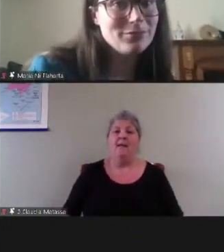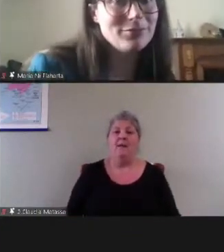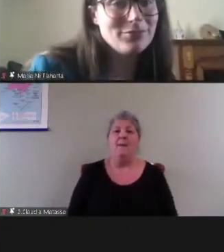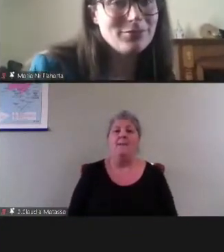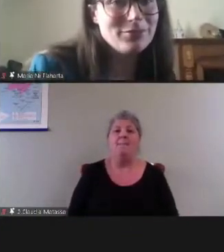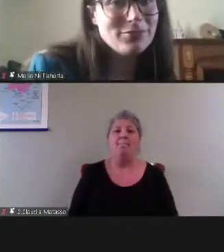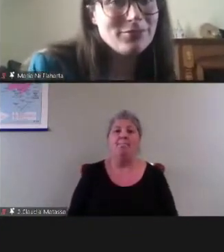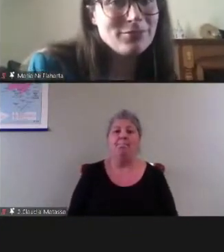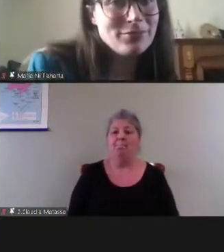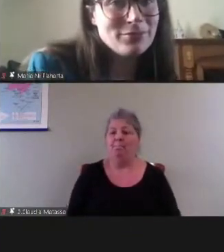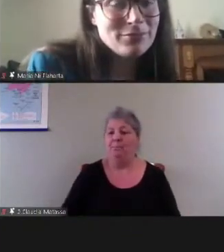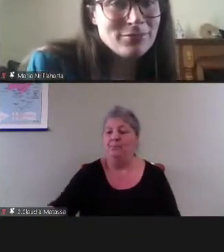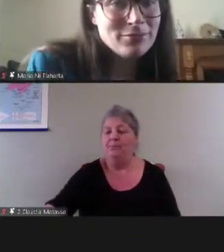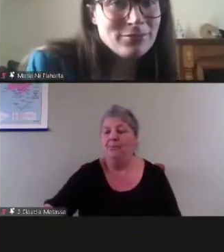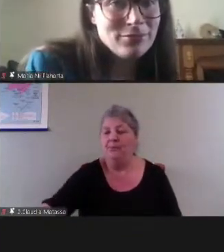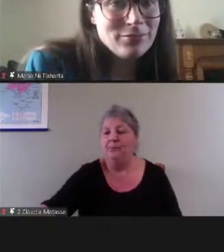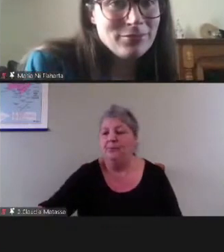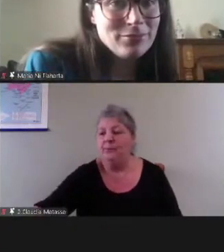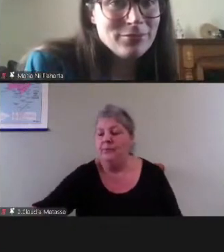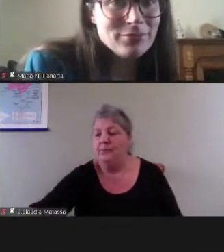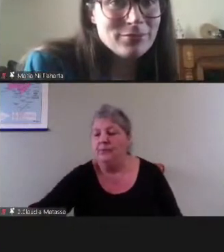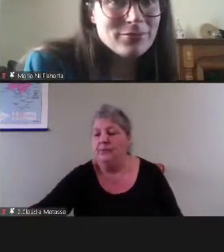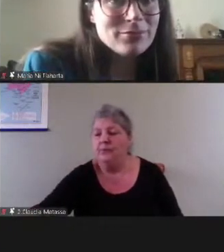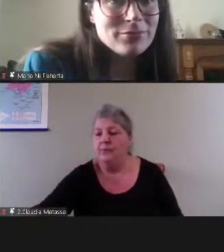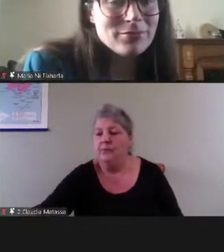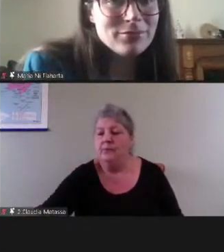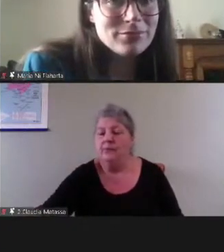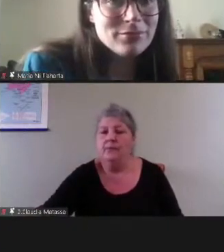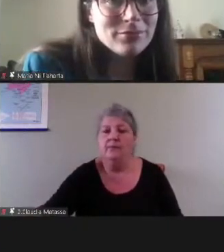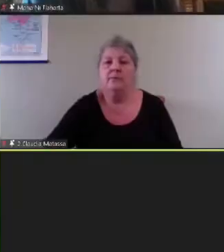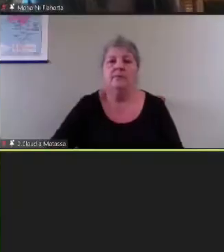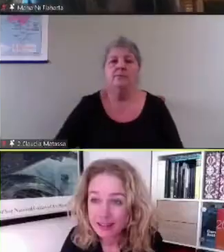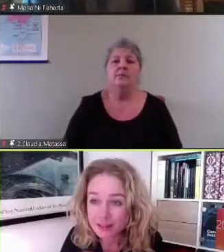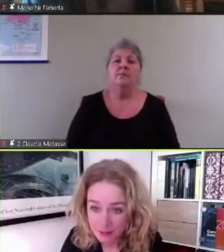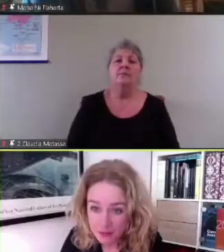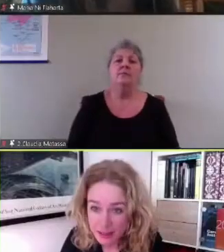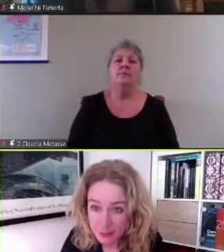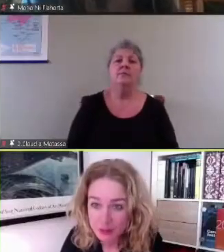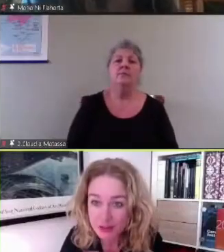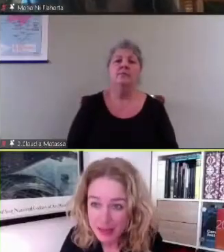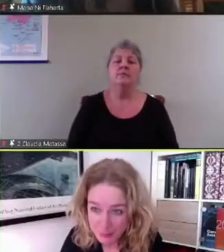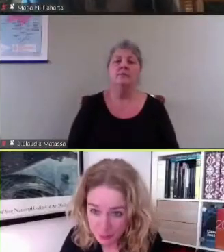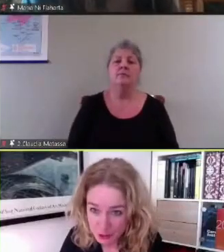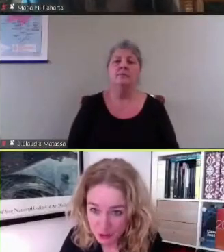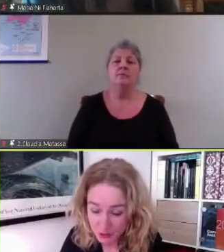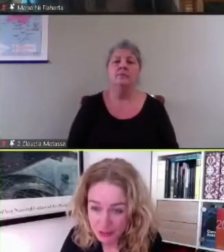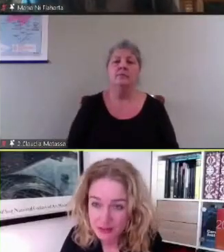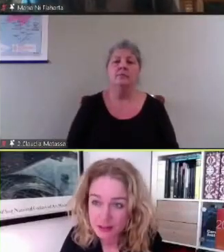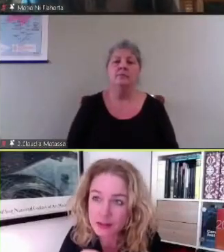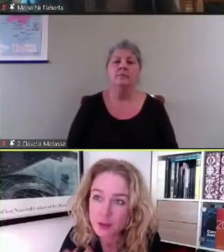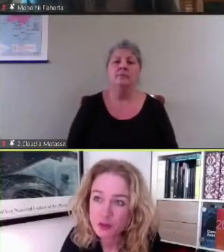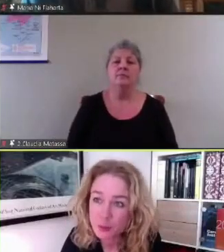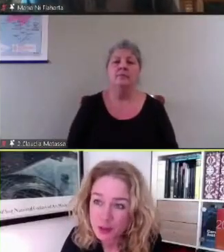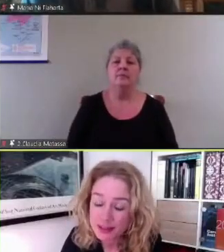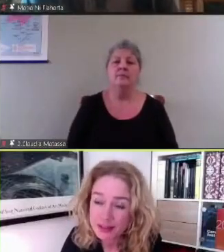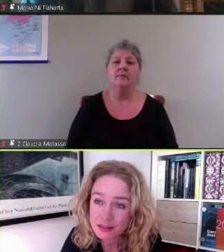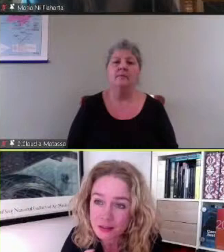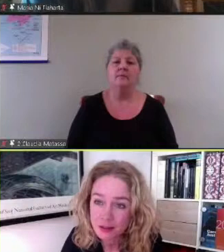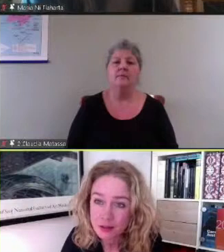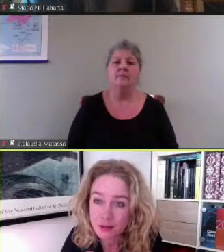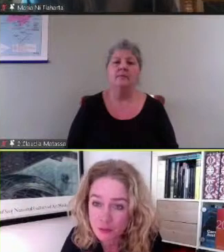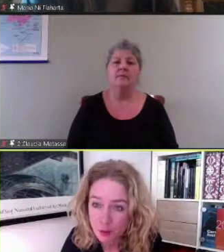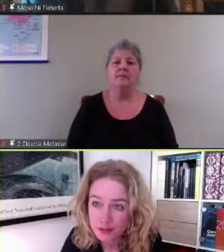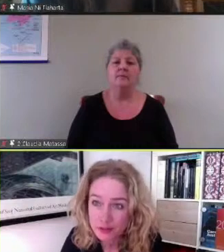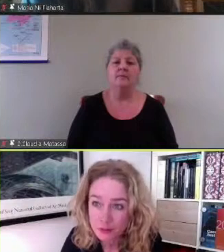and just to remind everyone that the report itself is invaluable. Everyone should read it. The most important thing is